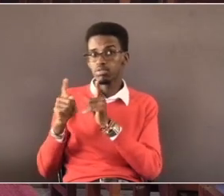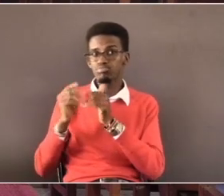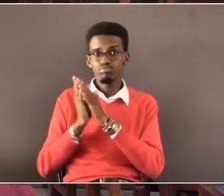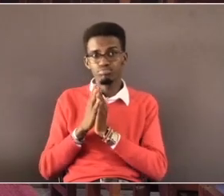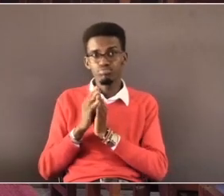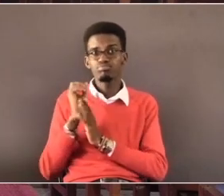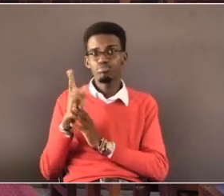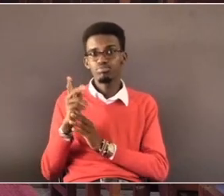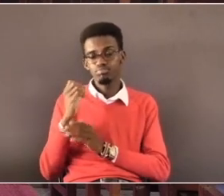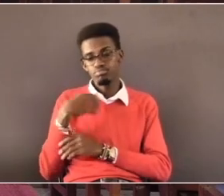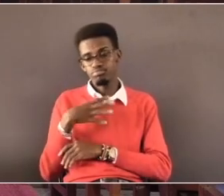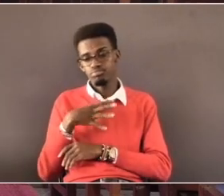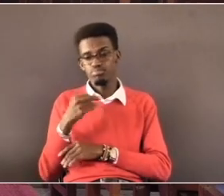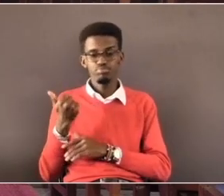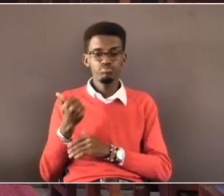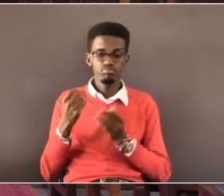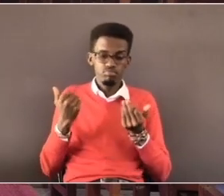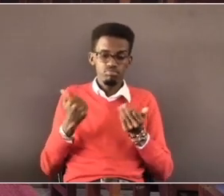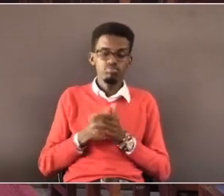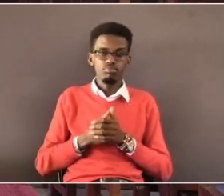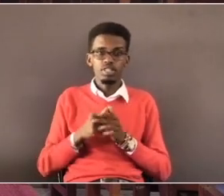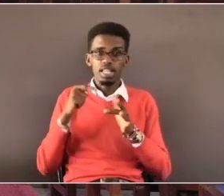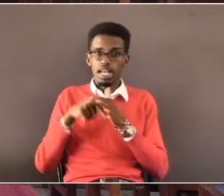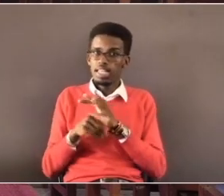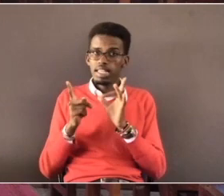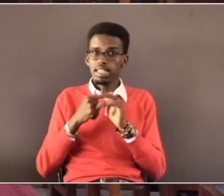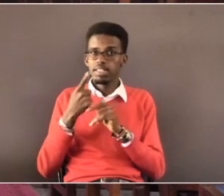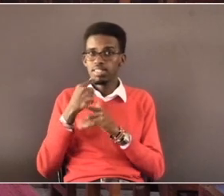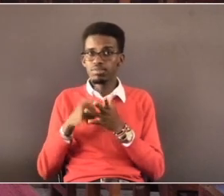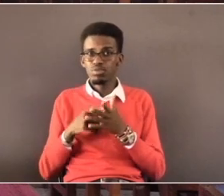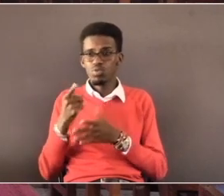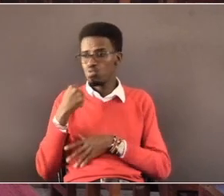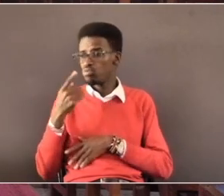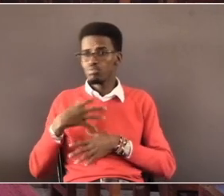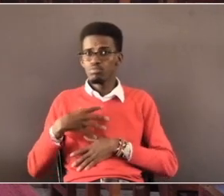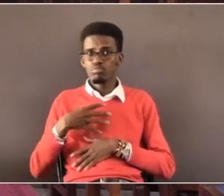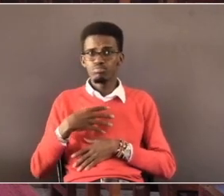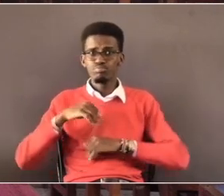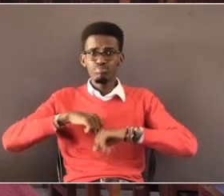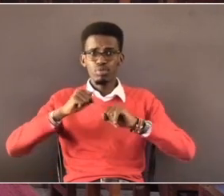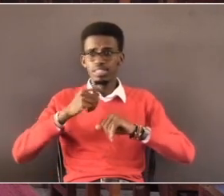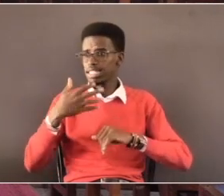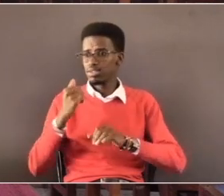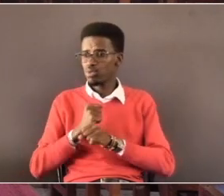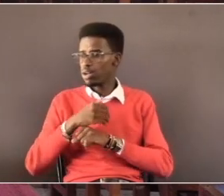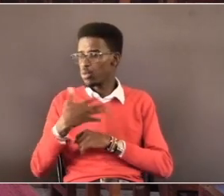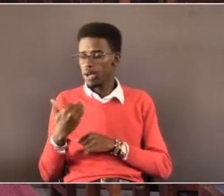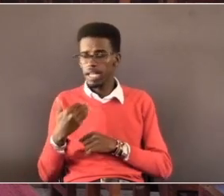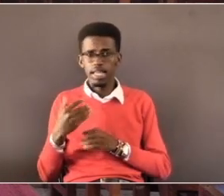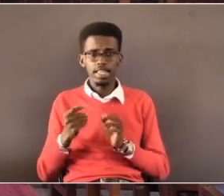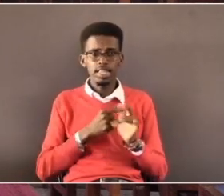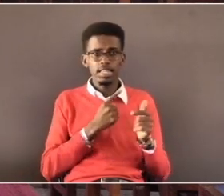like, sawa, he aligns. Akiingia story, na unasema, hey, boss, things are not working out.